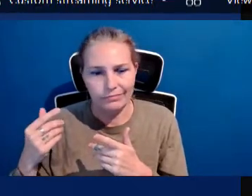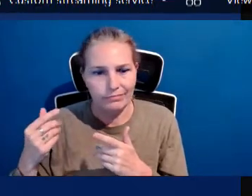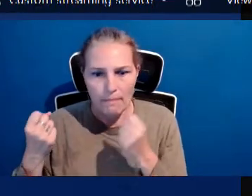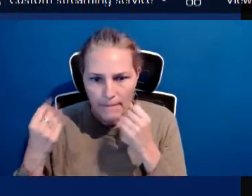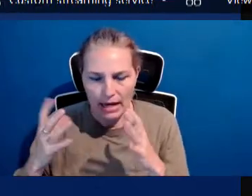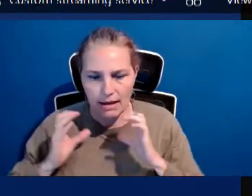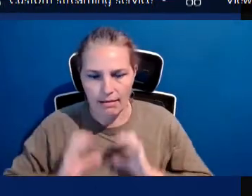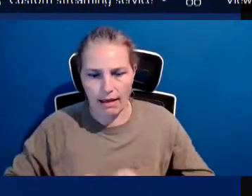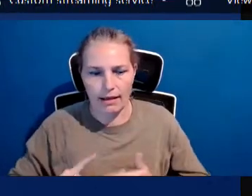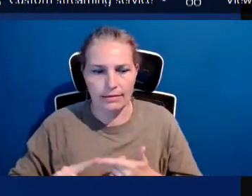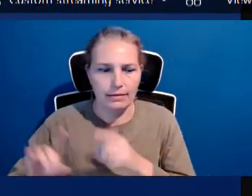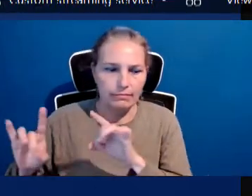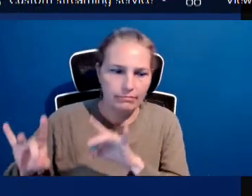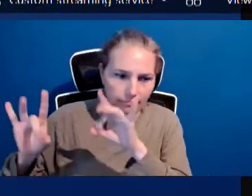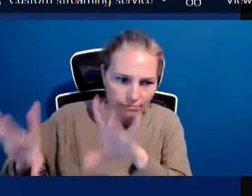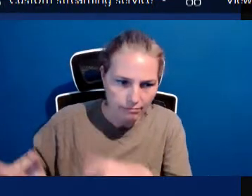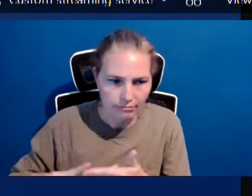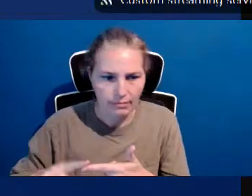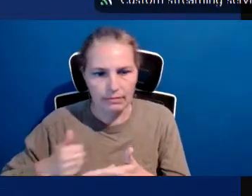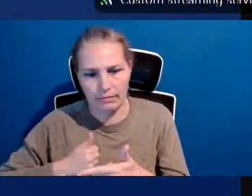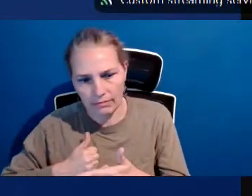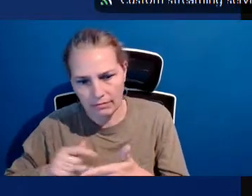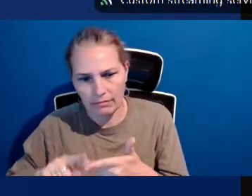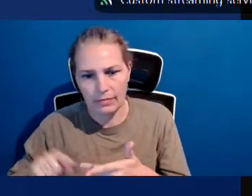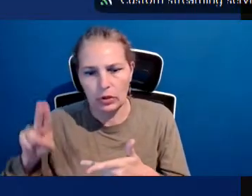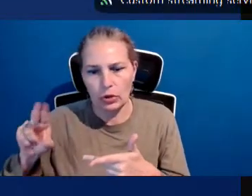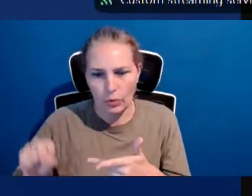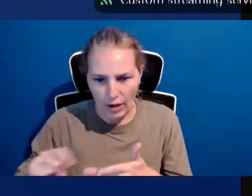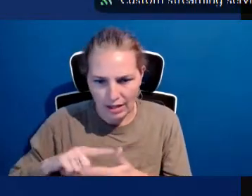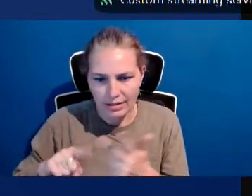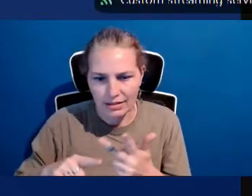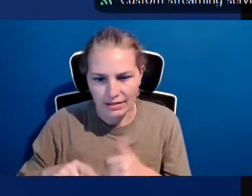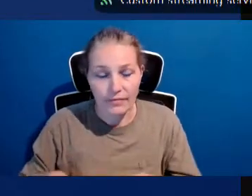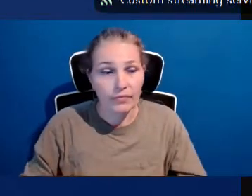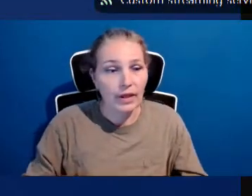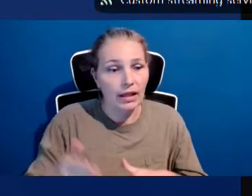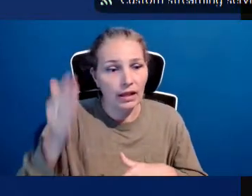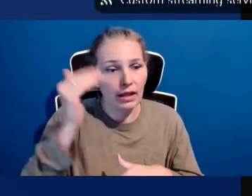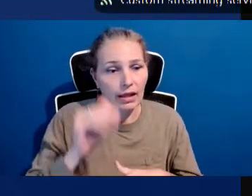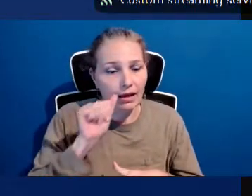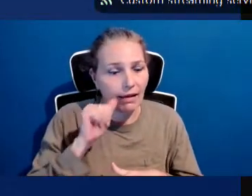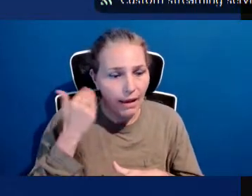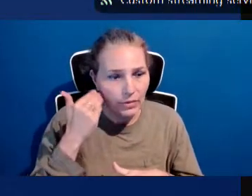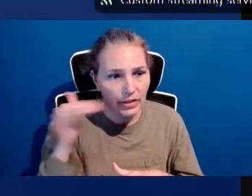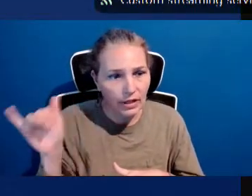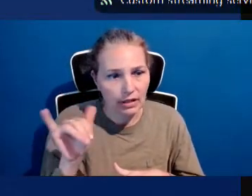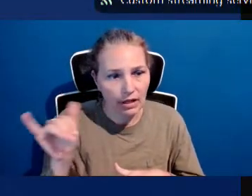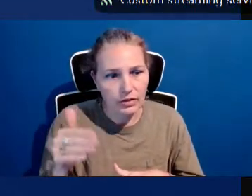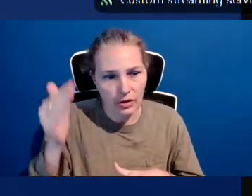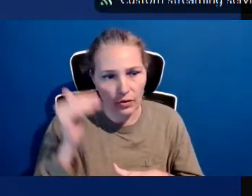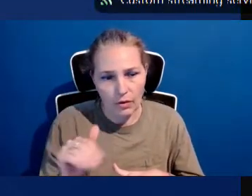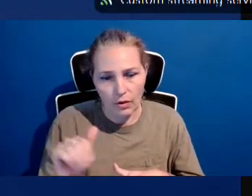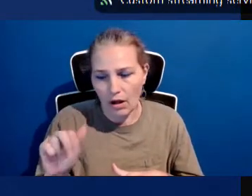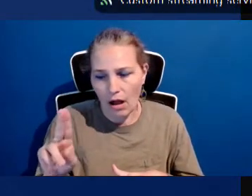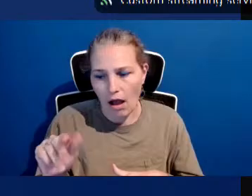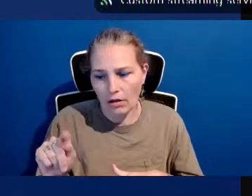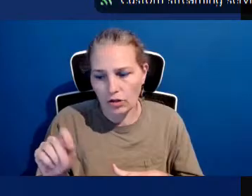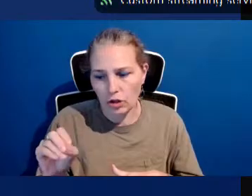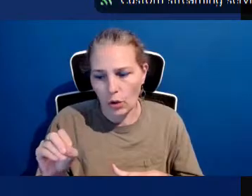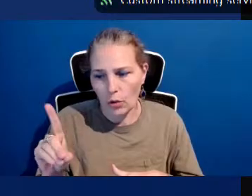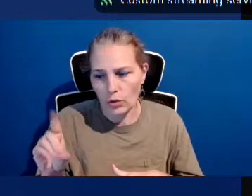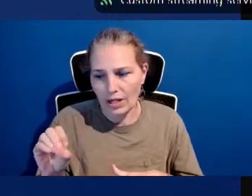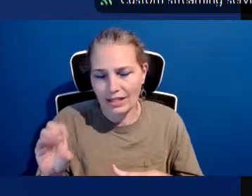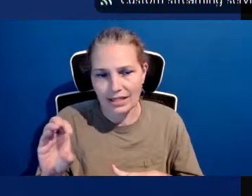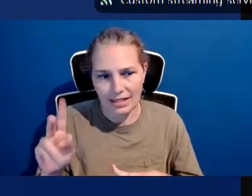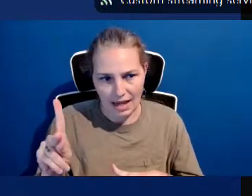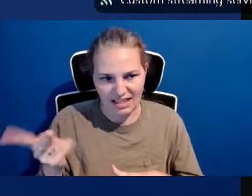States. Amazon and Autodesk are two other tech companies that are involved. We also received funding from